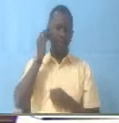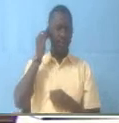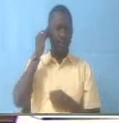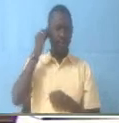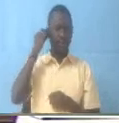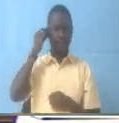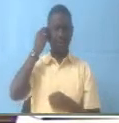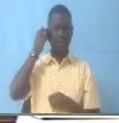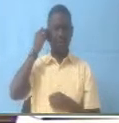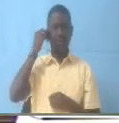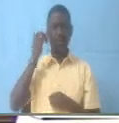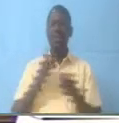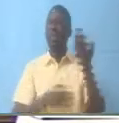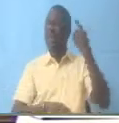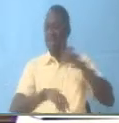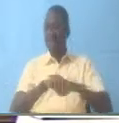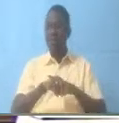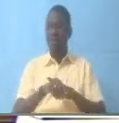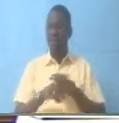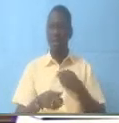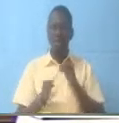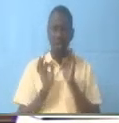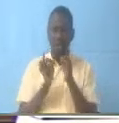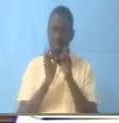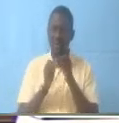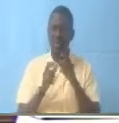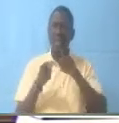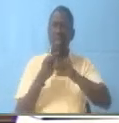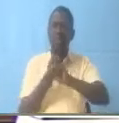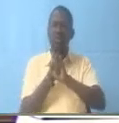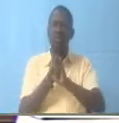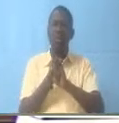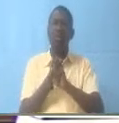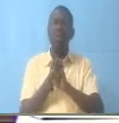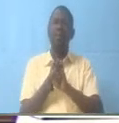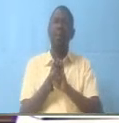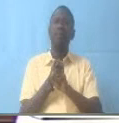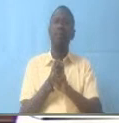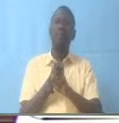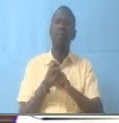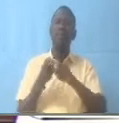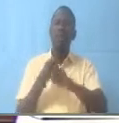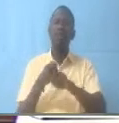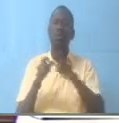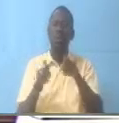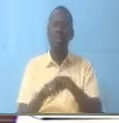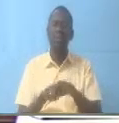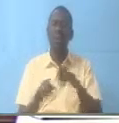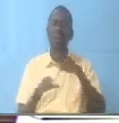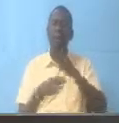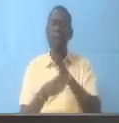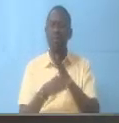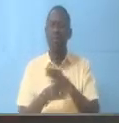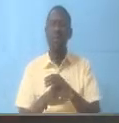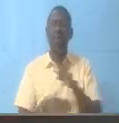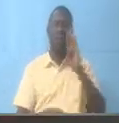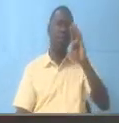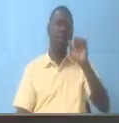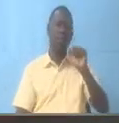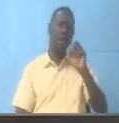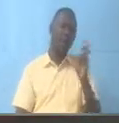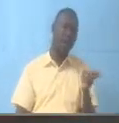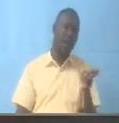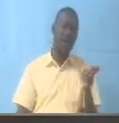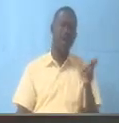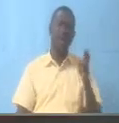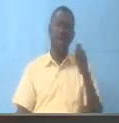that period, can you tell us the relationship between the bar and the executive? jamono jooju na di ñu mun a wax jokkoo bi nekkoon diggante